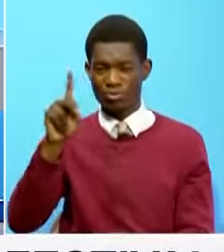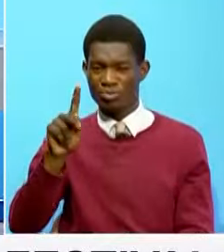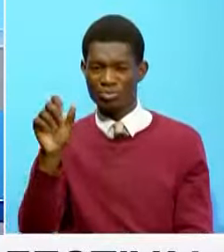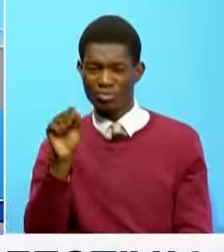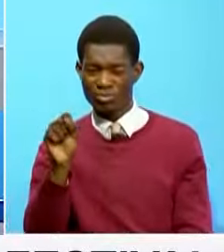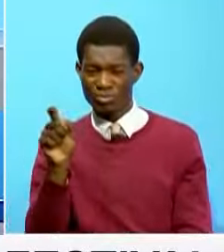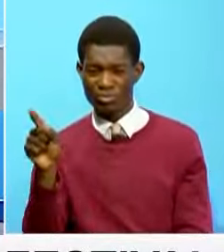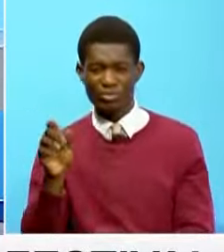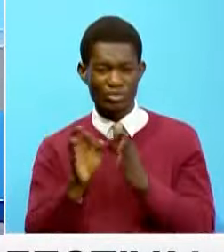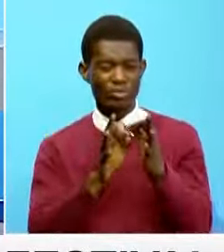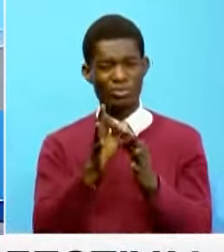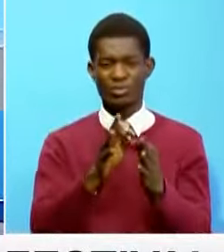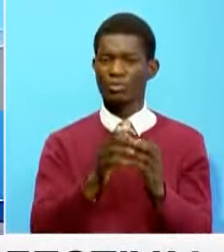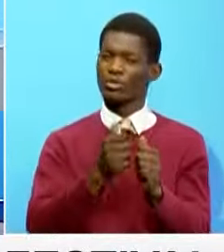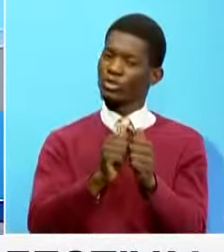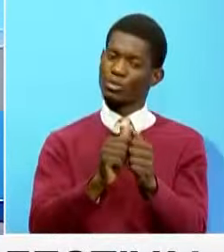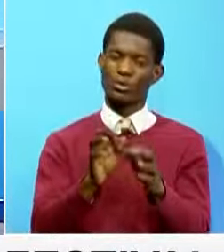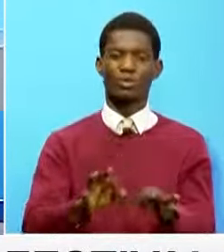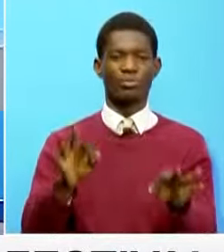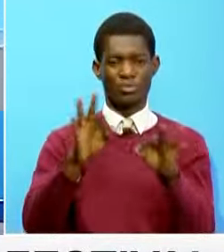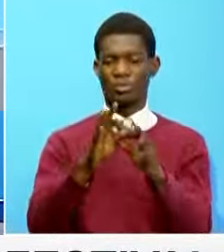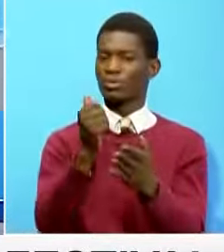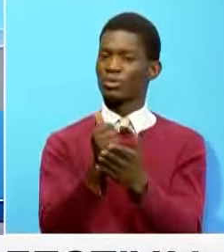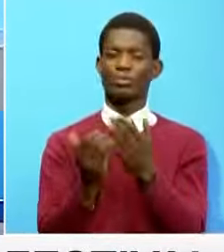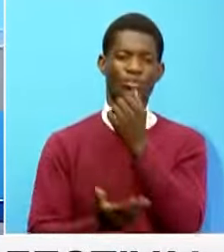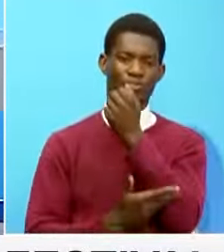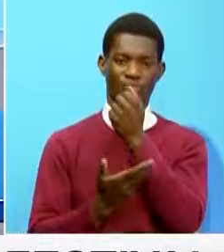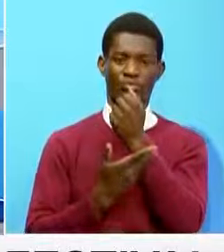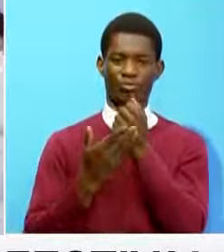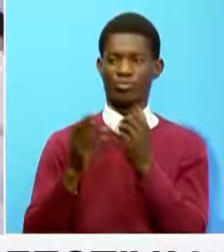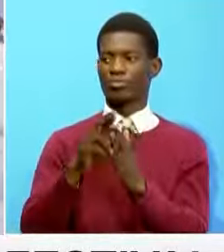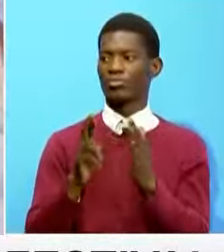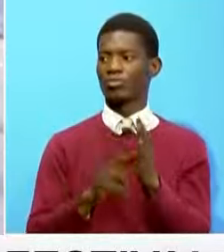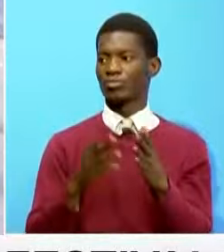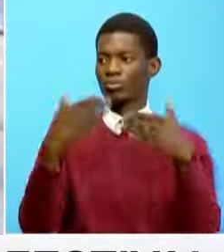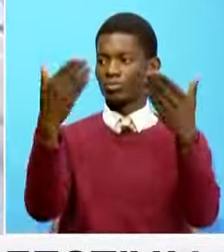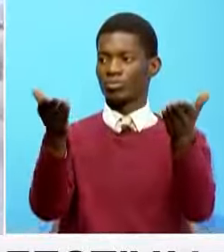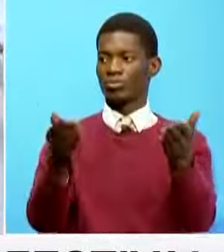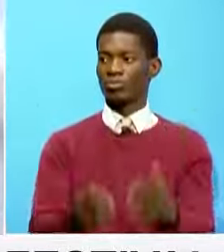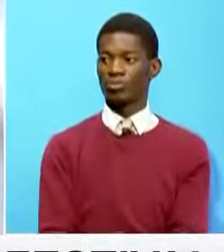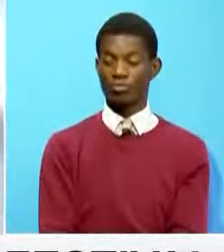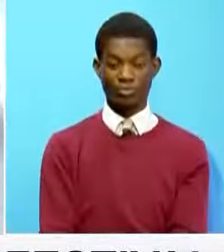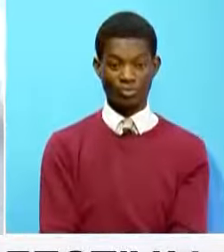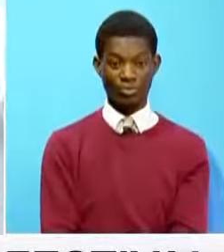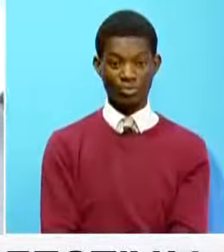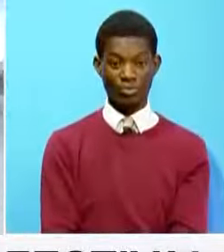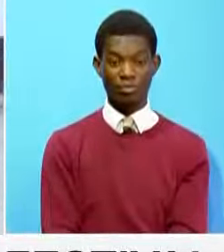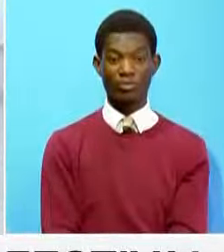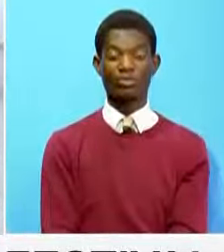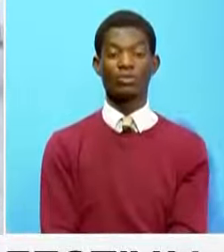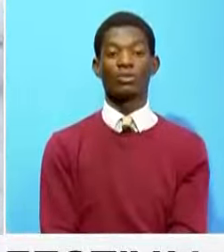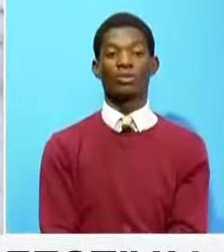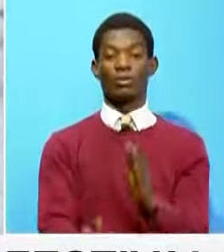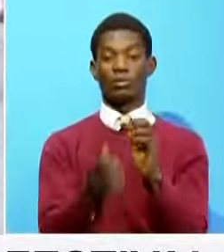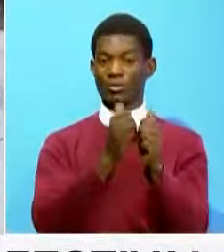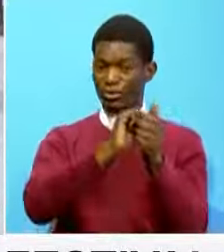role of sports in development. We join Teddy Mulango in this report. With his sport being a medium of unity for